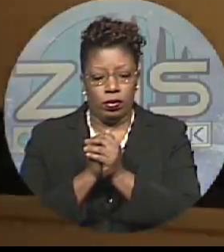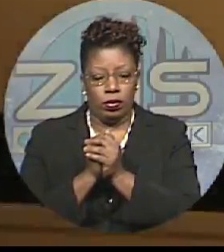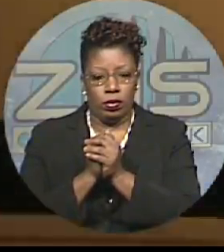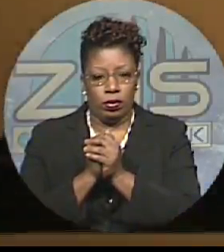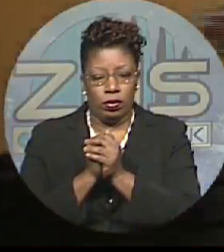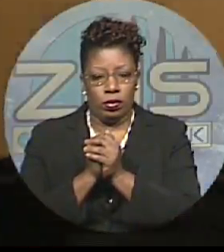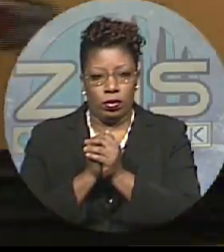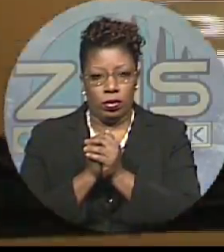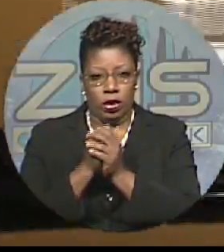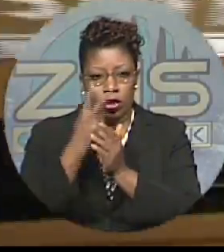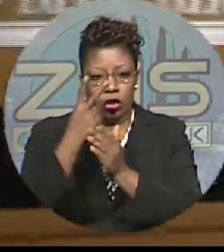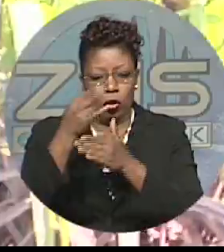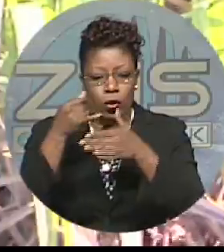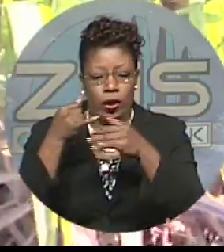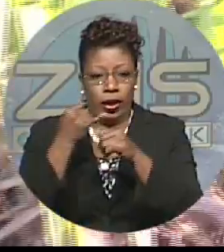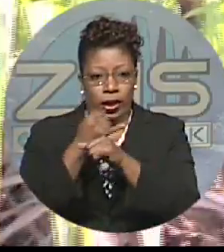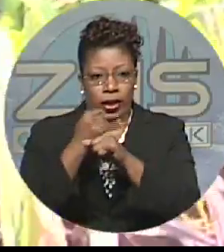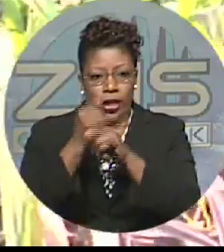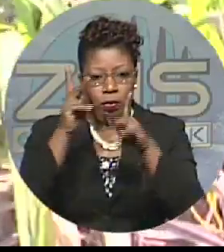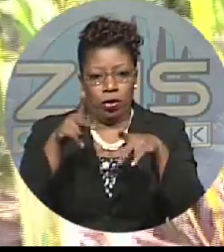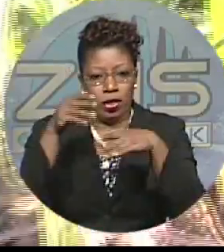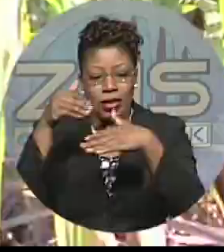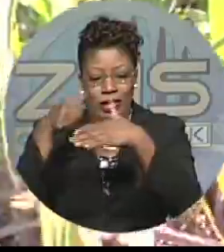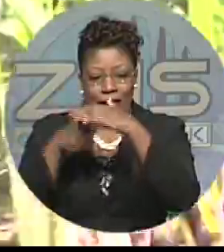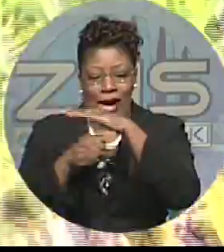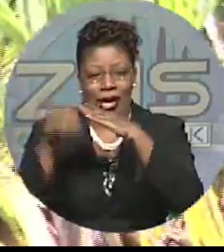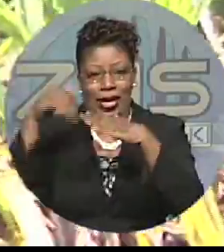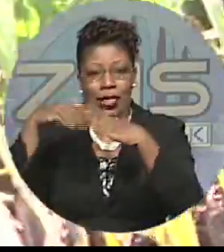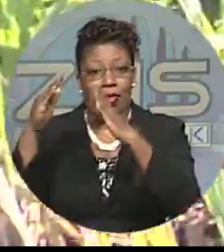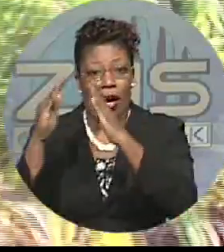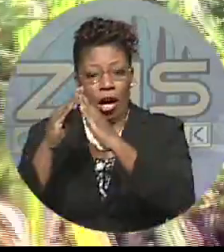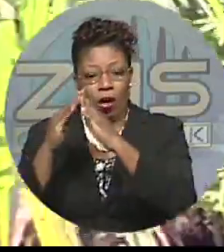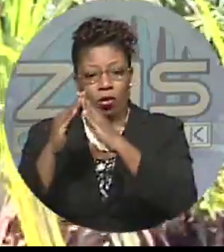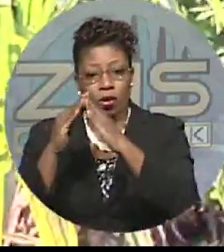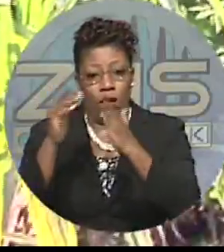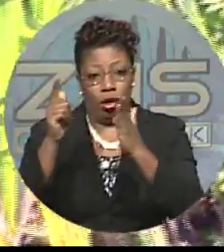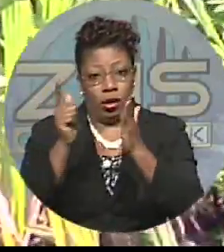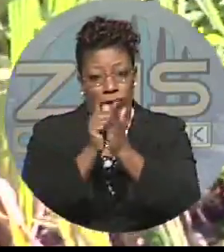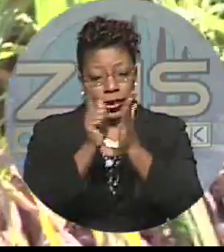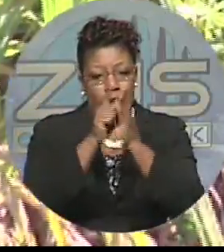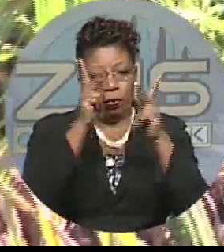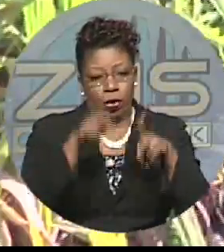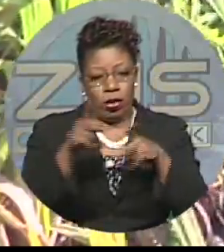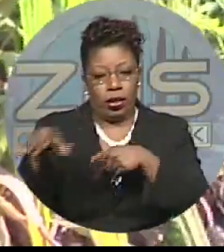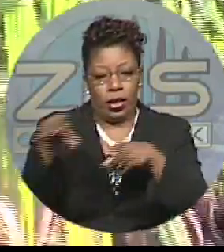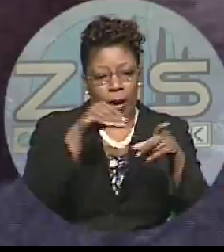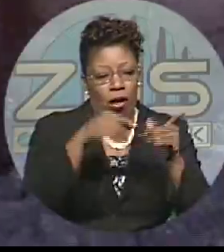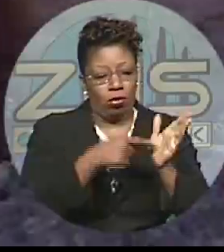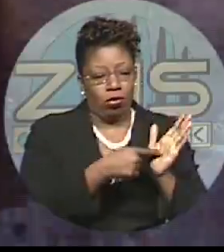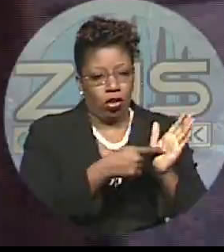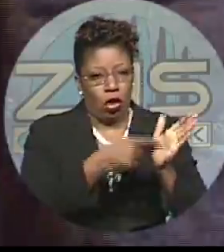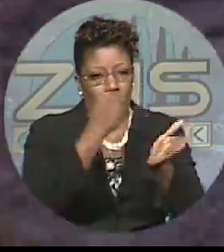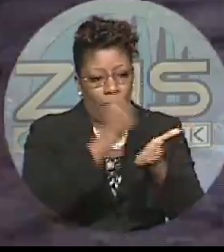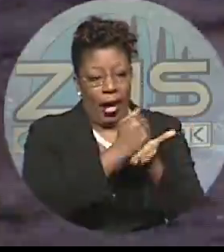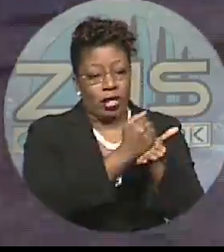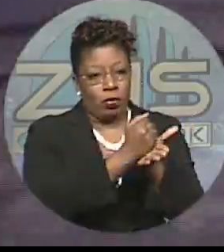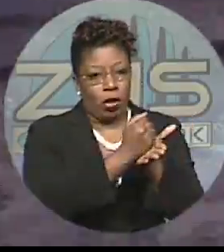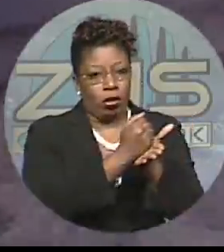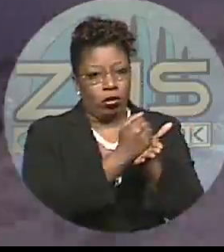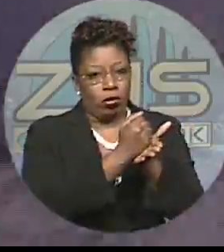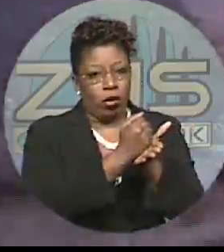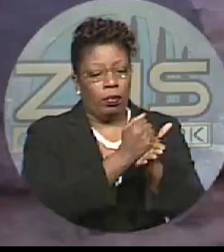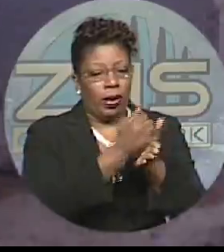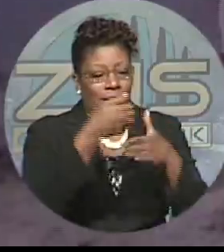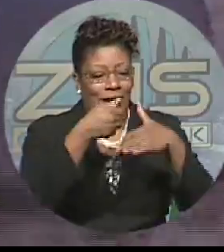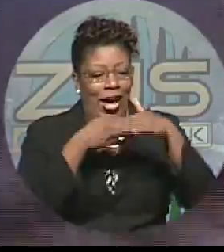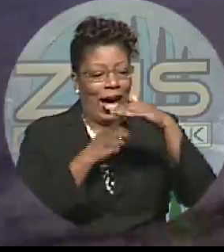two illegal right inside the house there. Now, the illegal come with a passport and other paraphernalia. Mm-hmm. All I'm saying is these